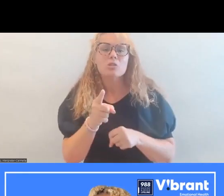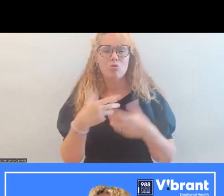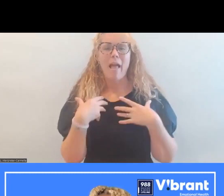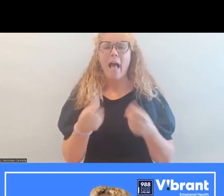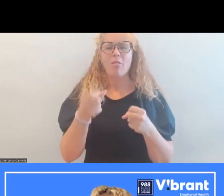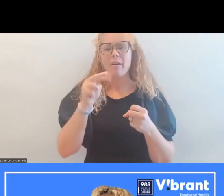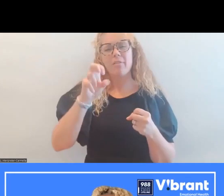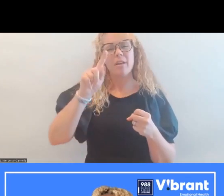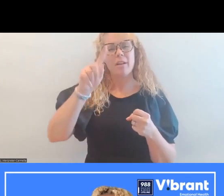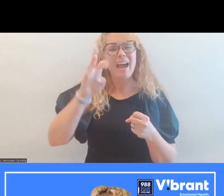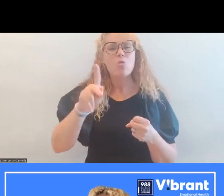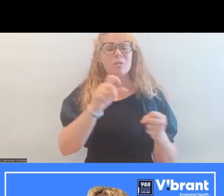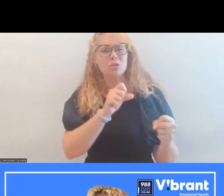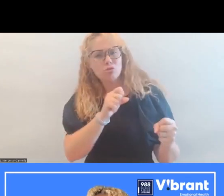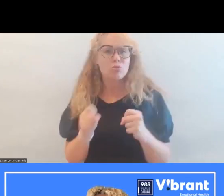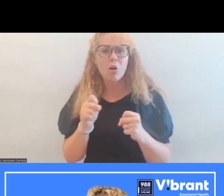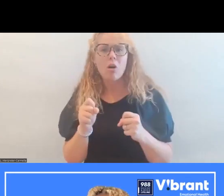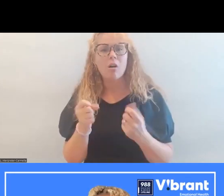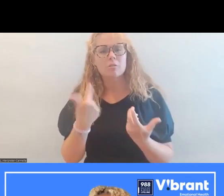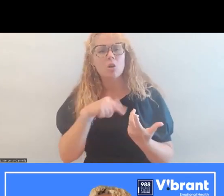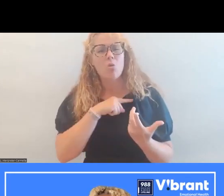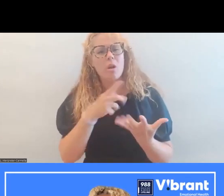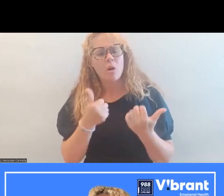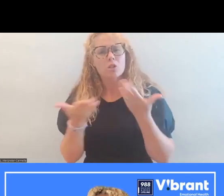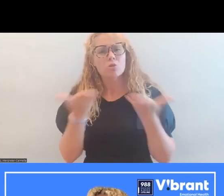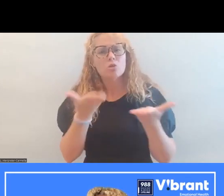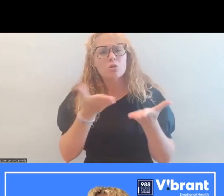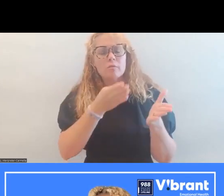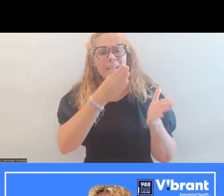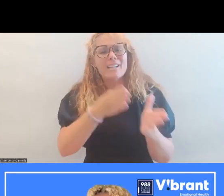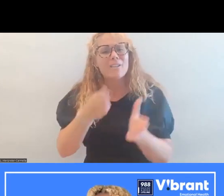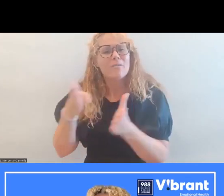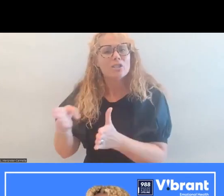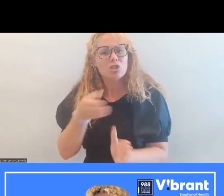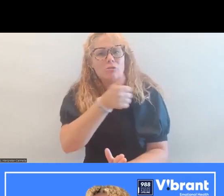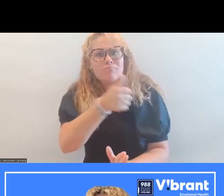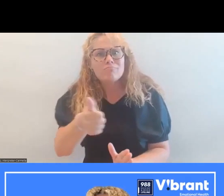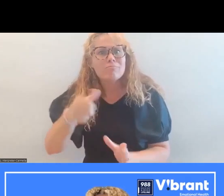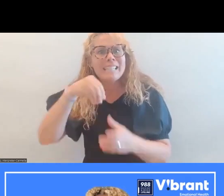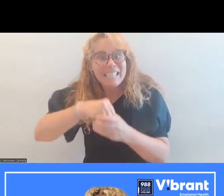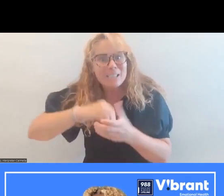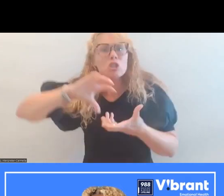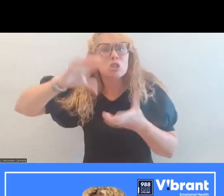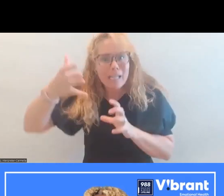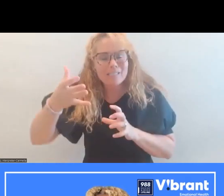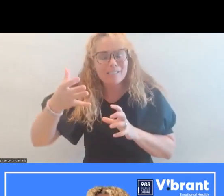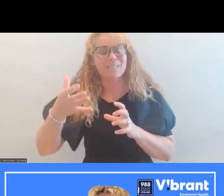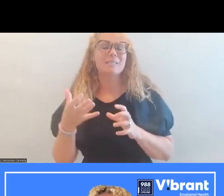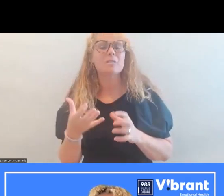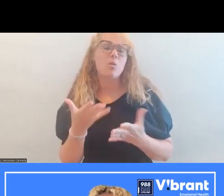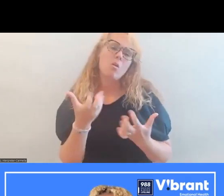network is strong, so that we're ultimately serving that individual who may be in crisis well. So I just want to